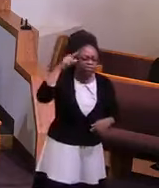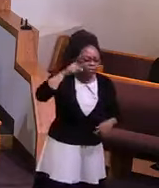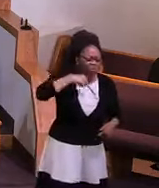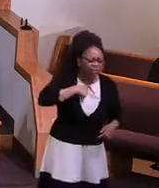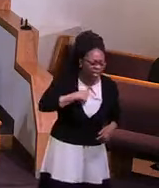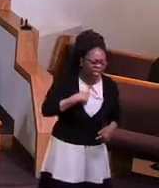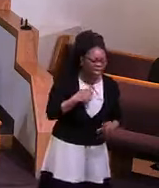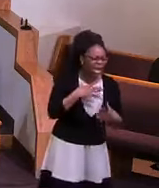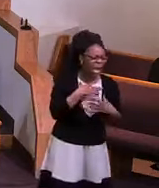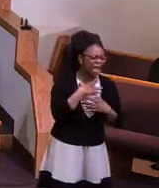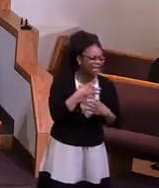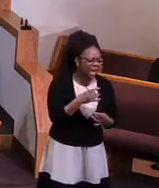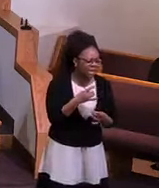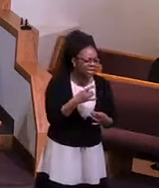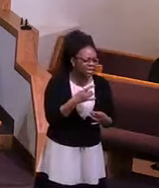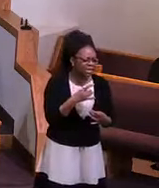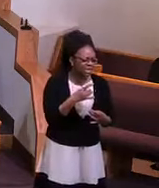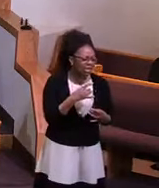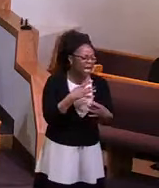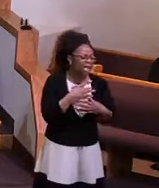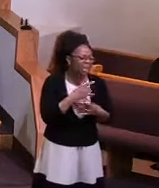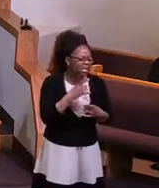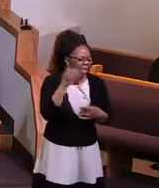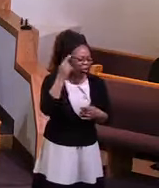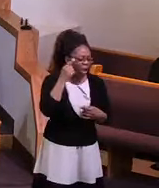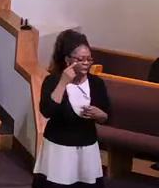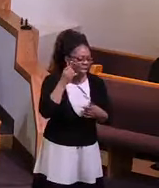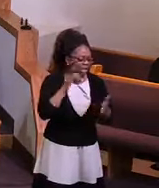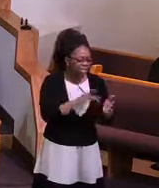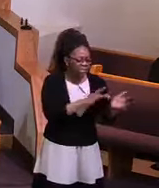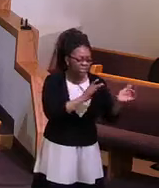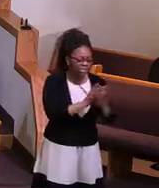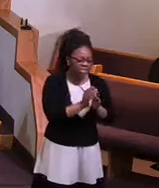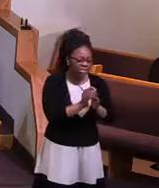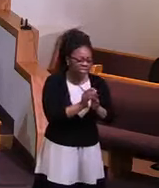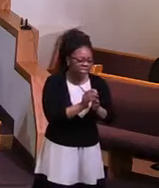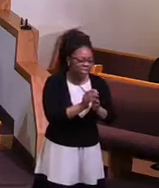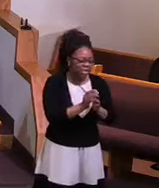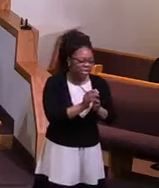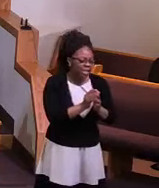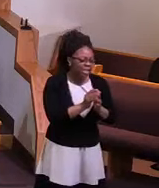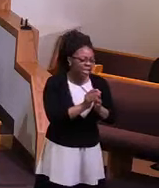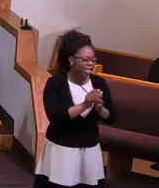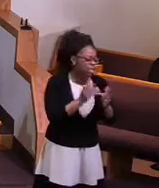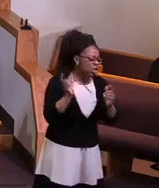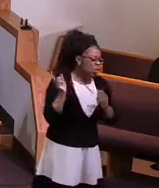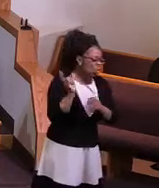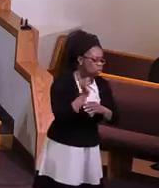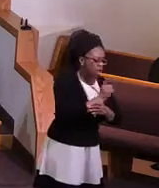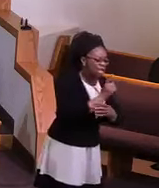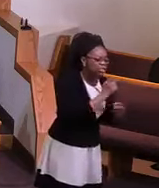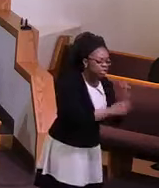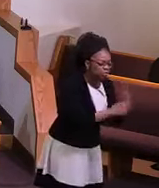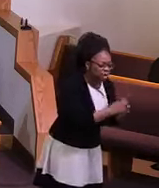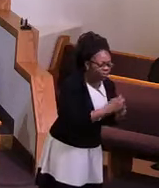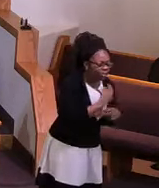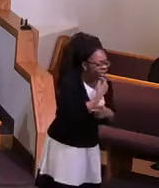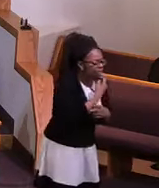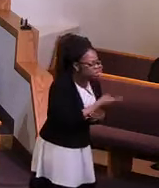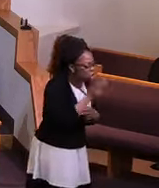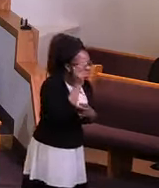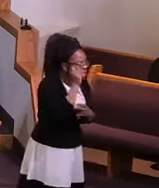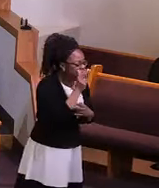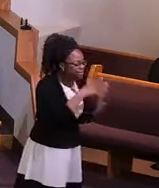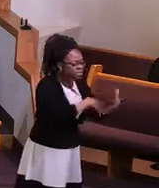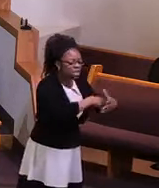I like this because Jesus went directly to the heart of the problem. He told the demons to come on out. In between